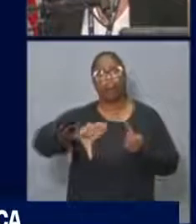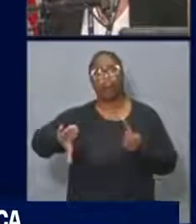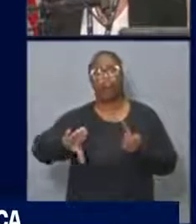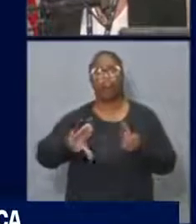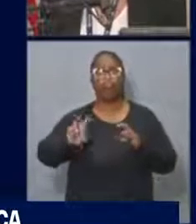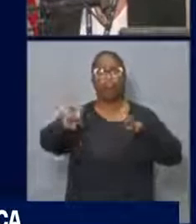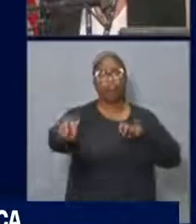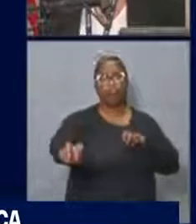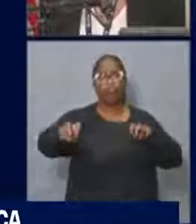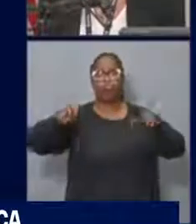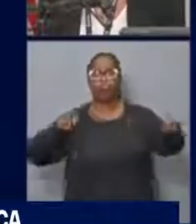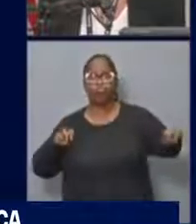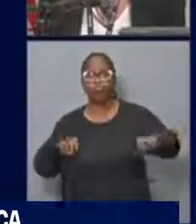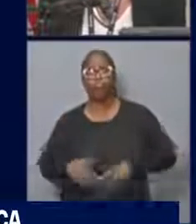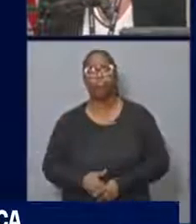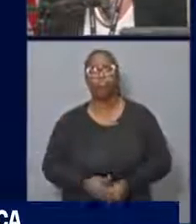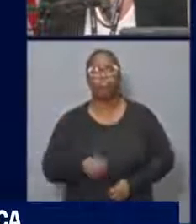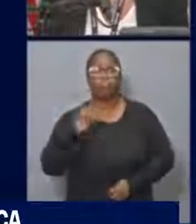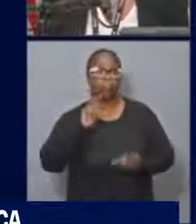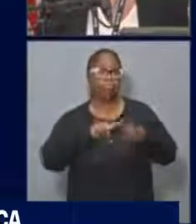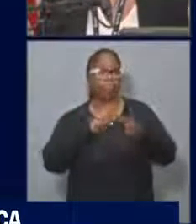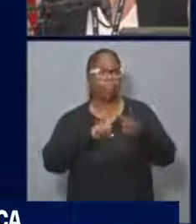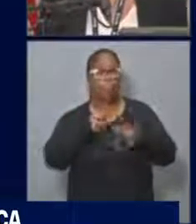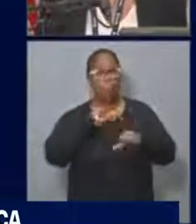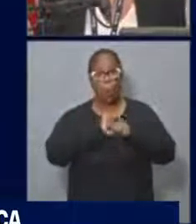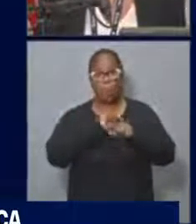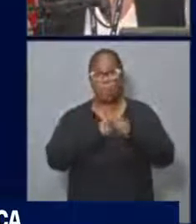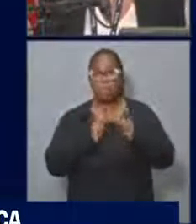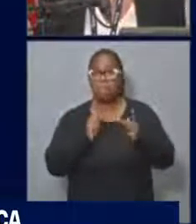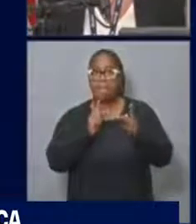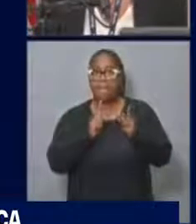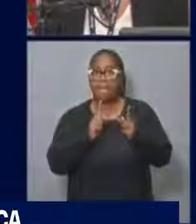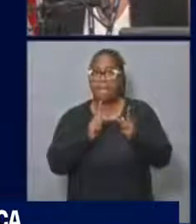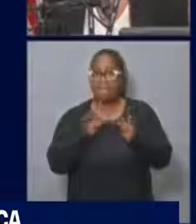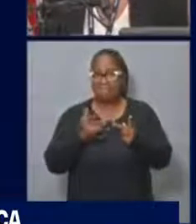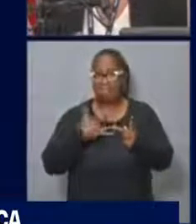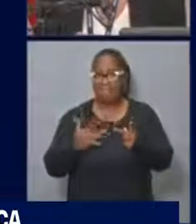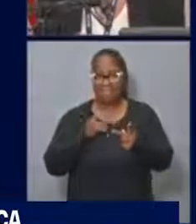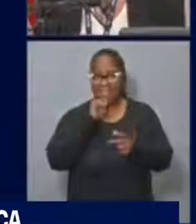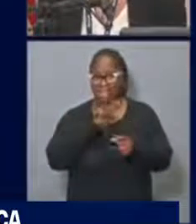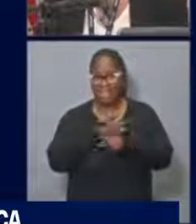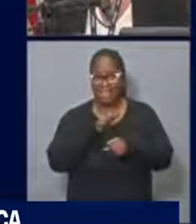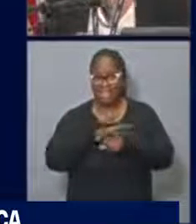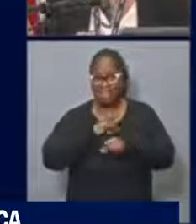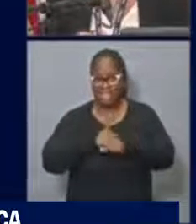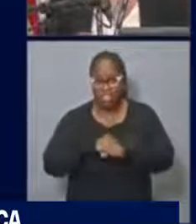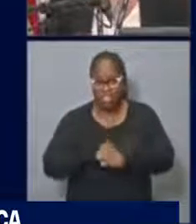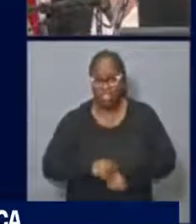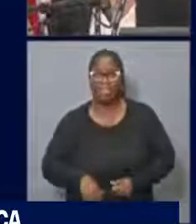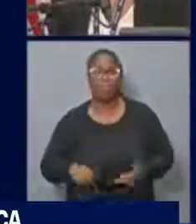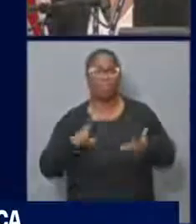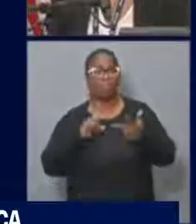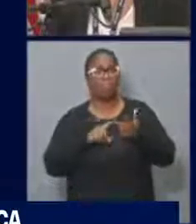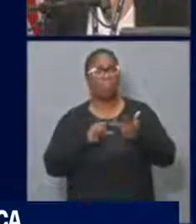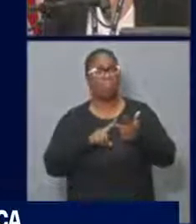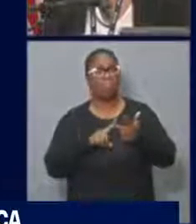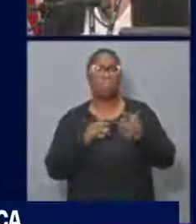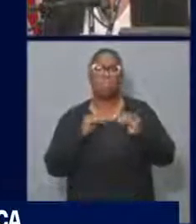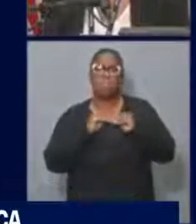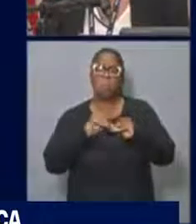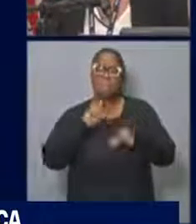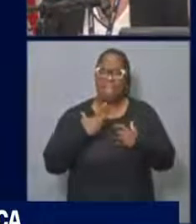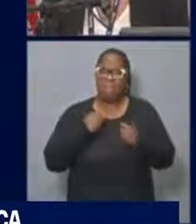having employment in work settings that have insufficient protections, and having more serious